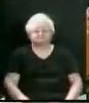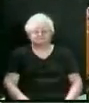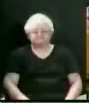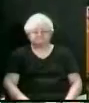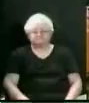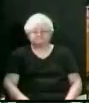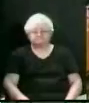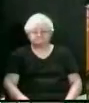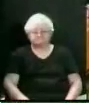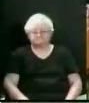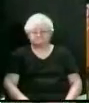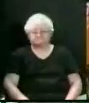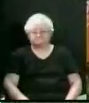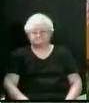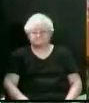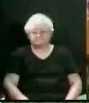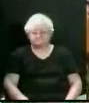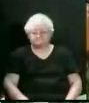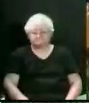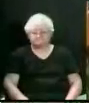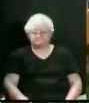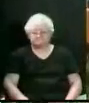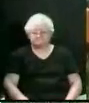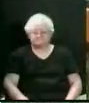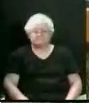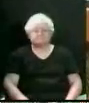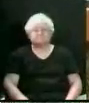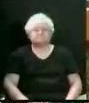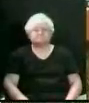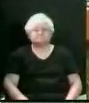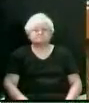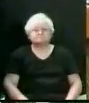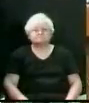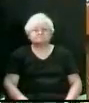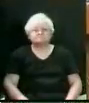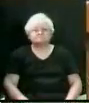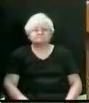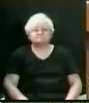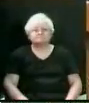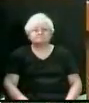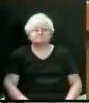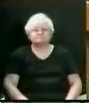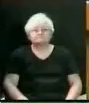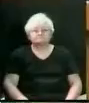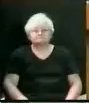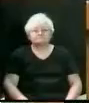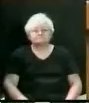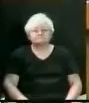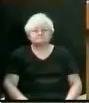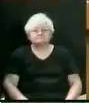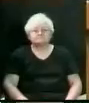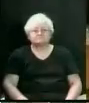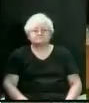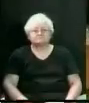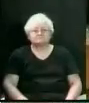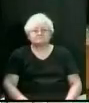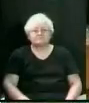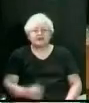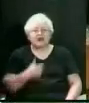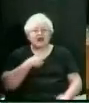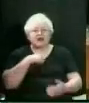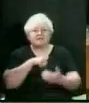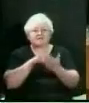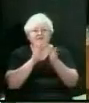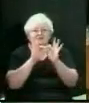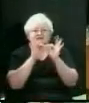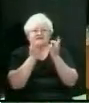Bowles. Mr. Chairman, let me interrupt the conversation for just a second. I am now faced with a family emergency. The storm that blew